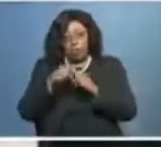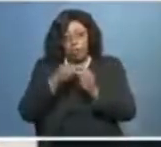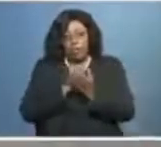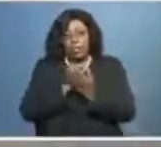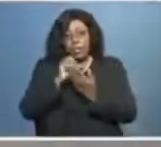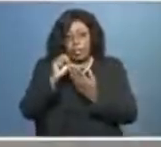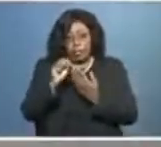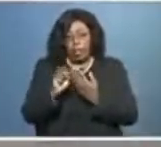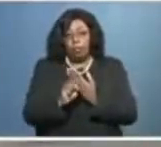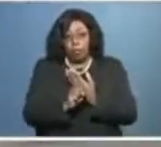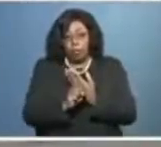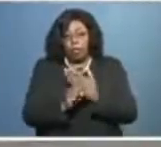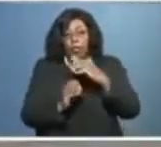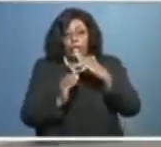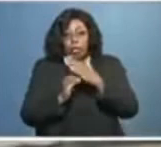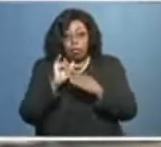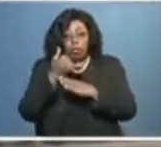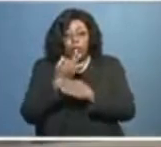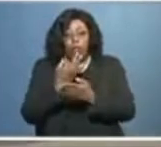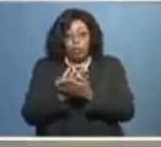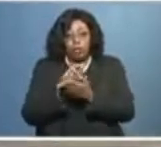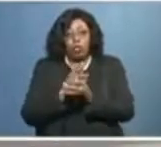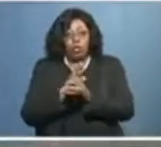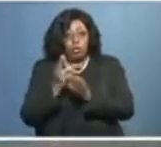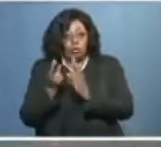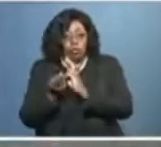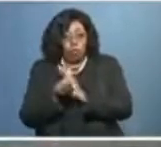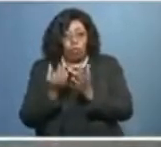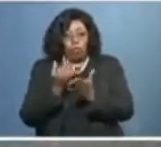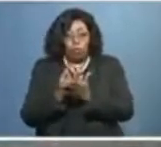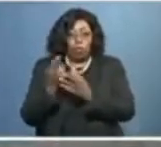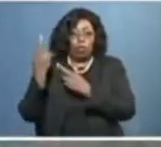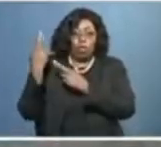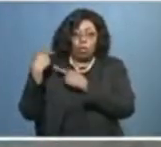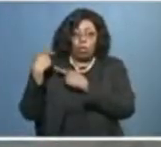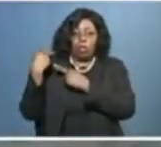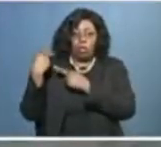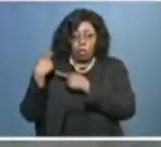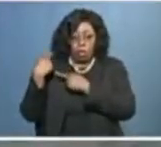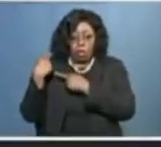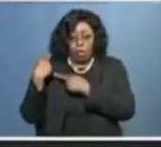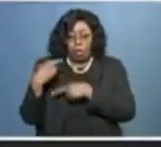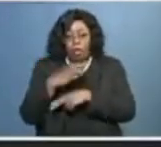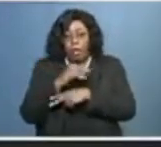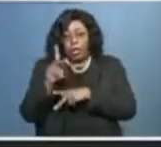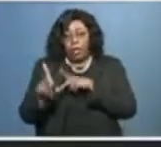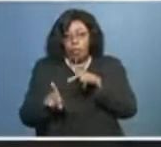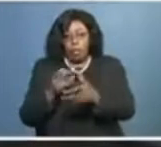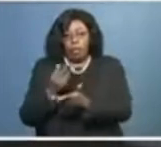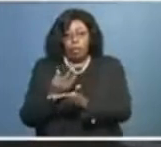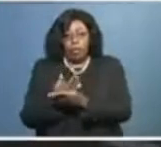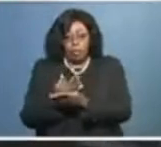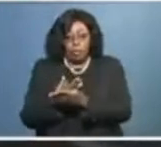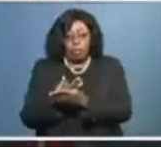September. Top priority, fiscal reform, the Fiscal Responsibility, Procurement, and the Public Finance